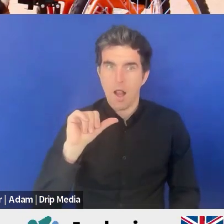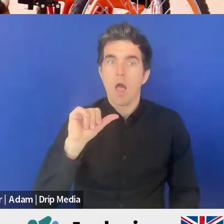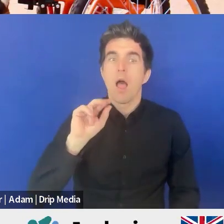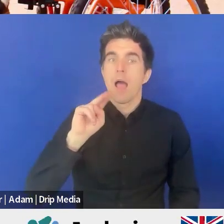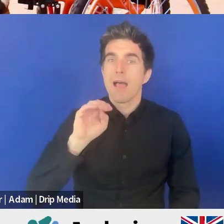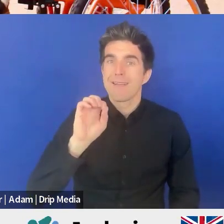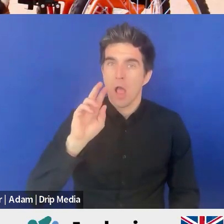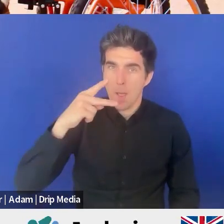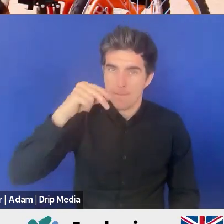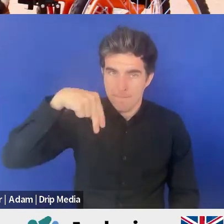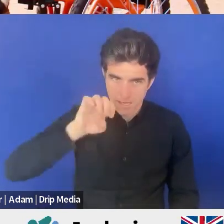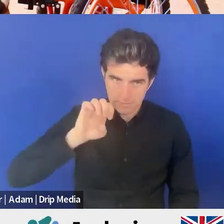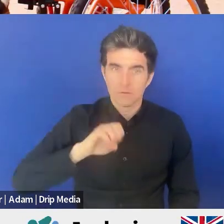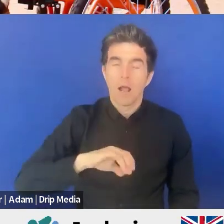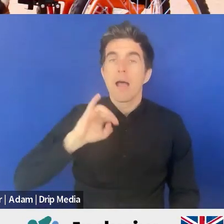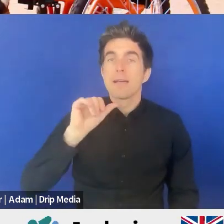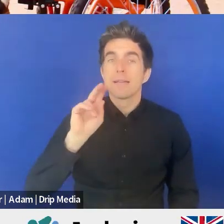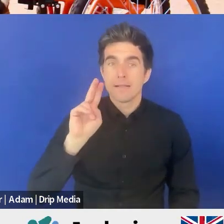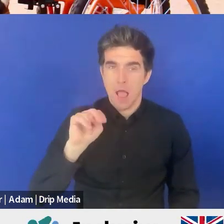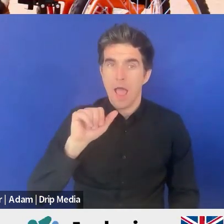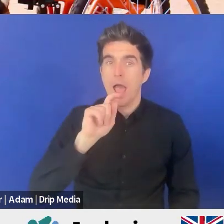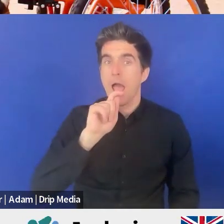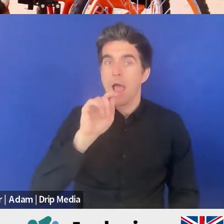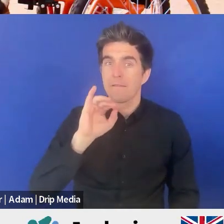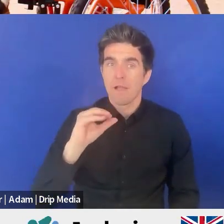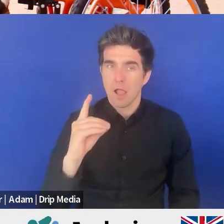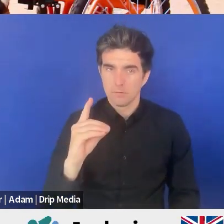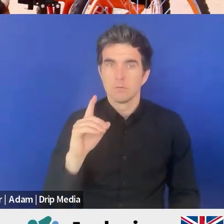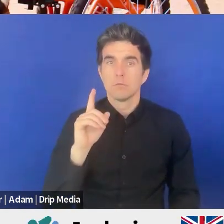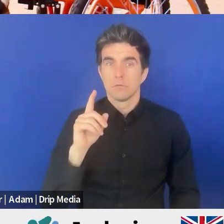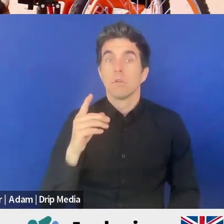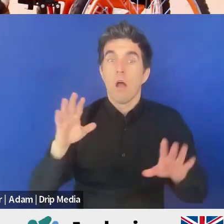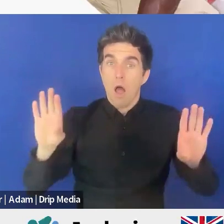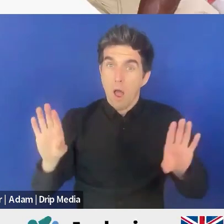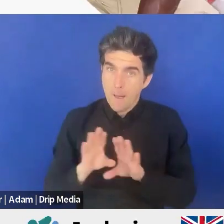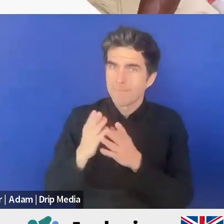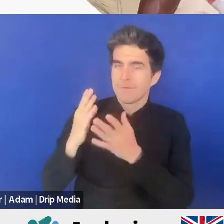Team, Girls Education Department at the UK Foreign Commonwealth and Development Office.